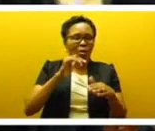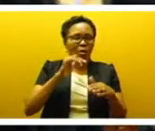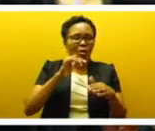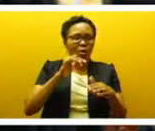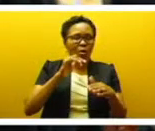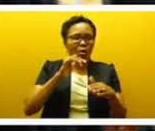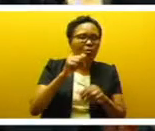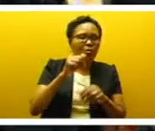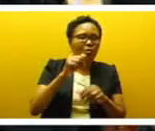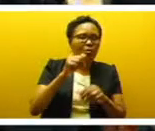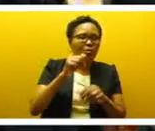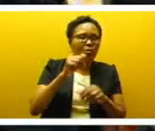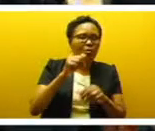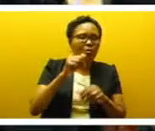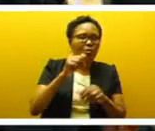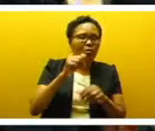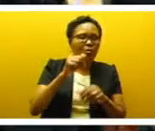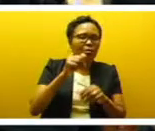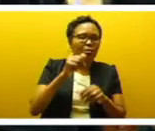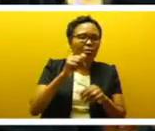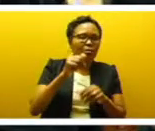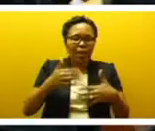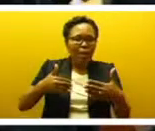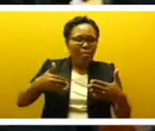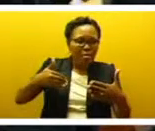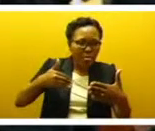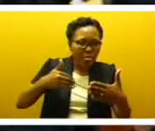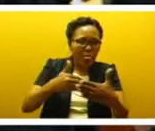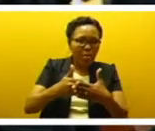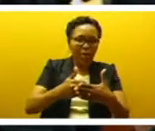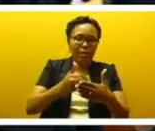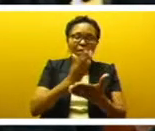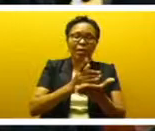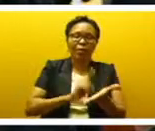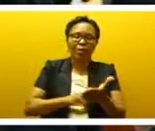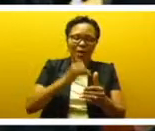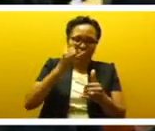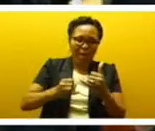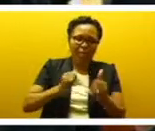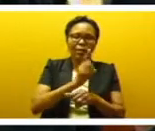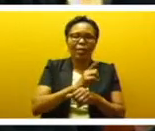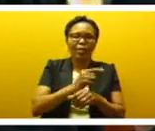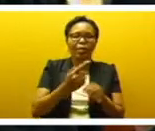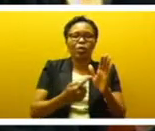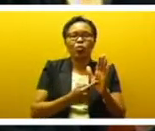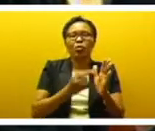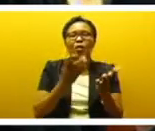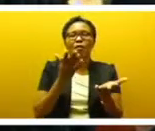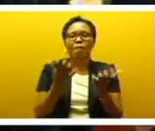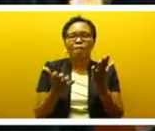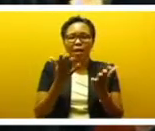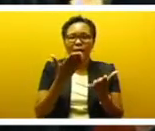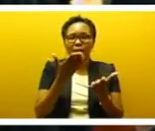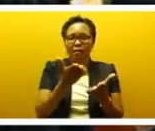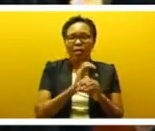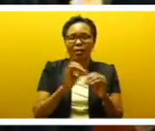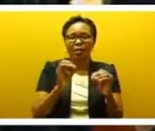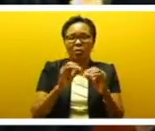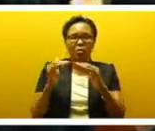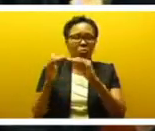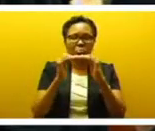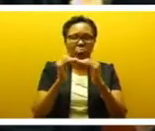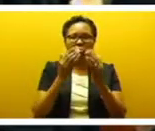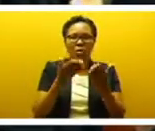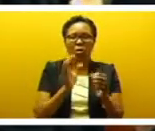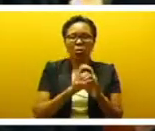along? Sometimes it is the 89th minute penalty that shows the unfairness of the provision. It could